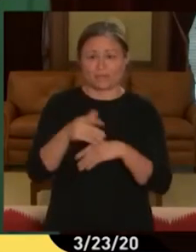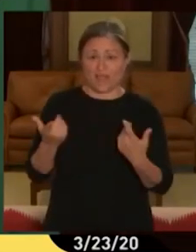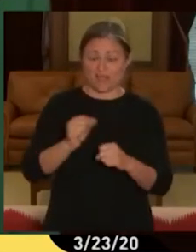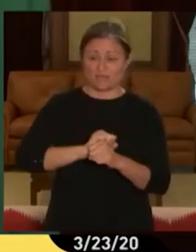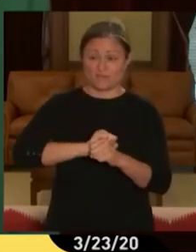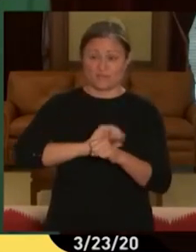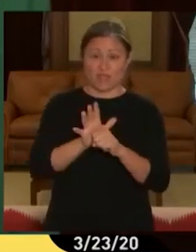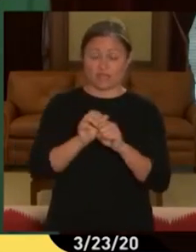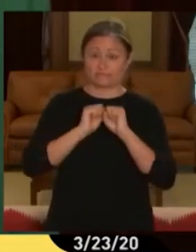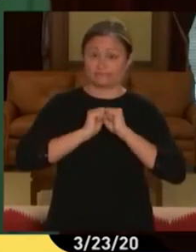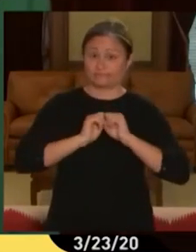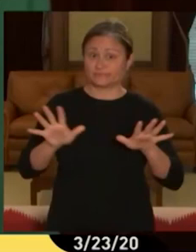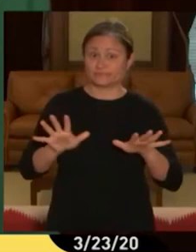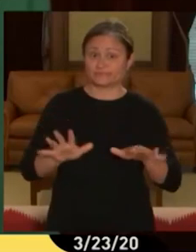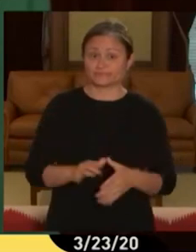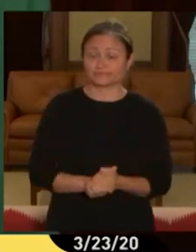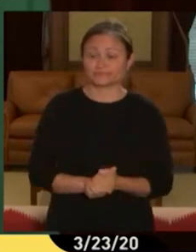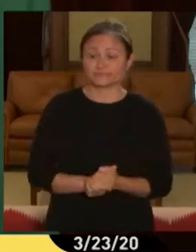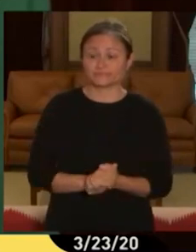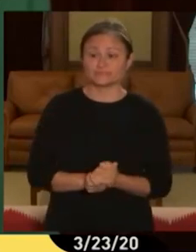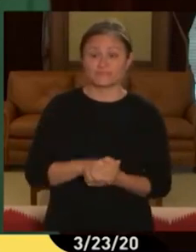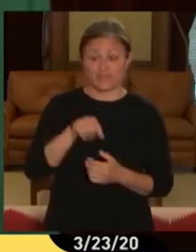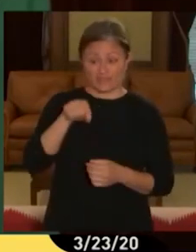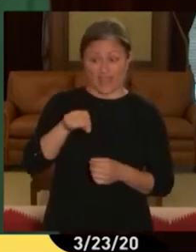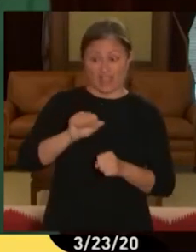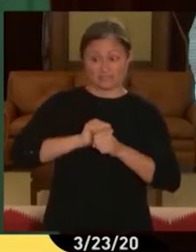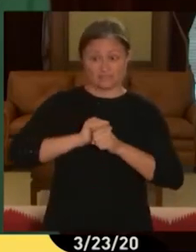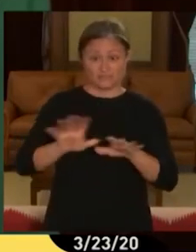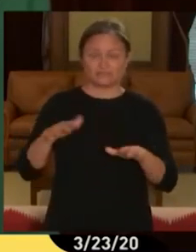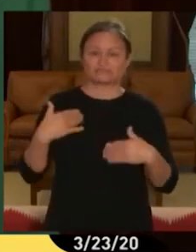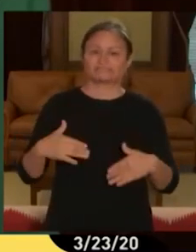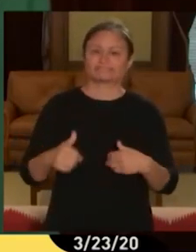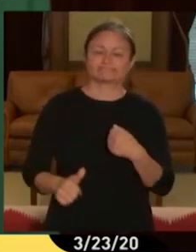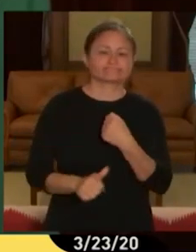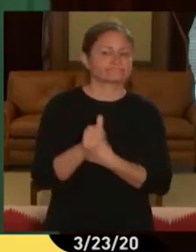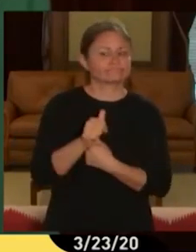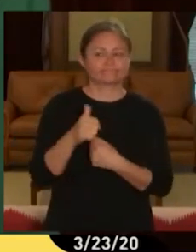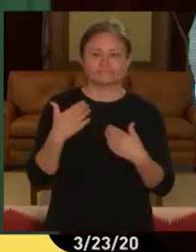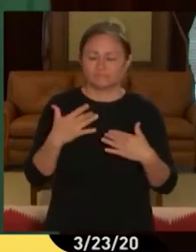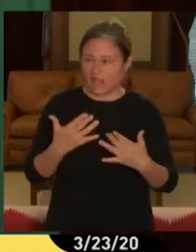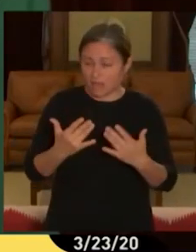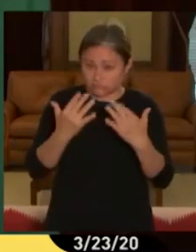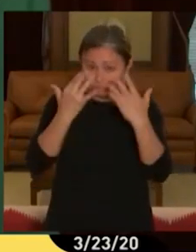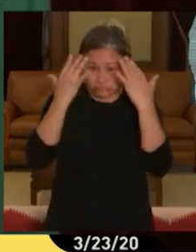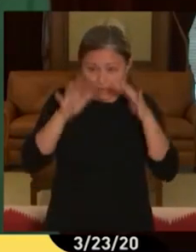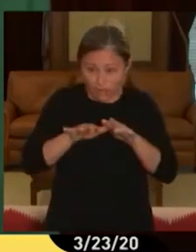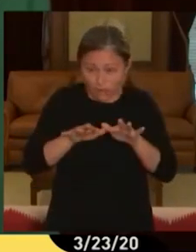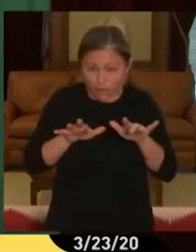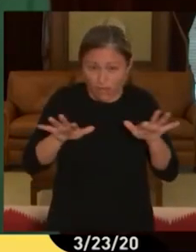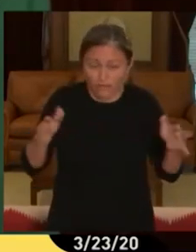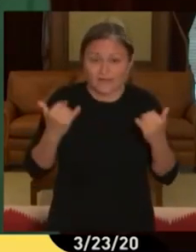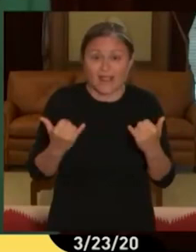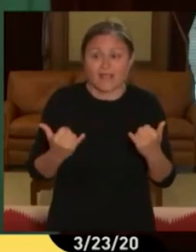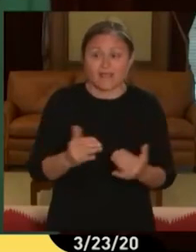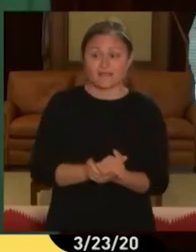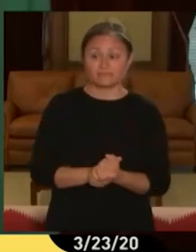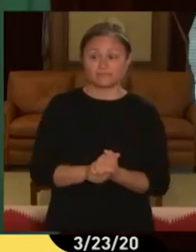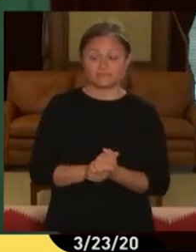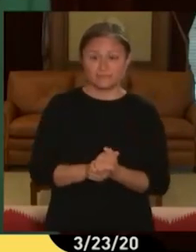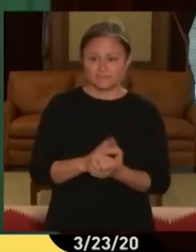pandemic. This is a pandemic that threatens to overwhelm our society without decisive